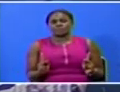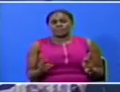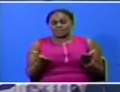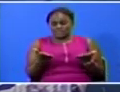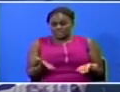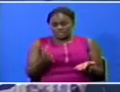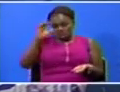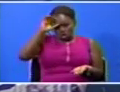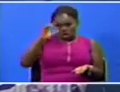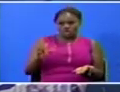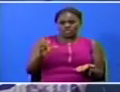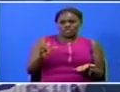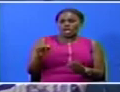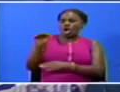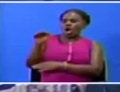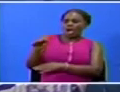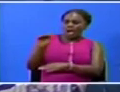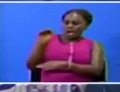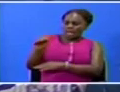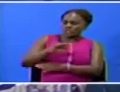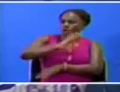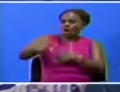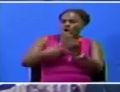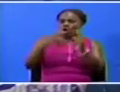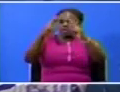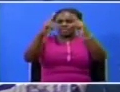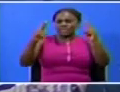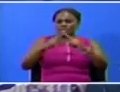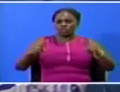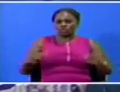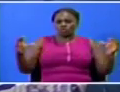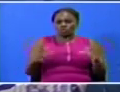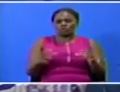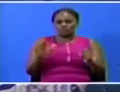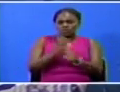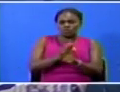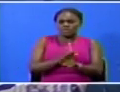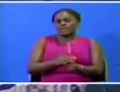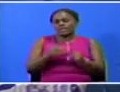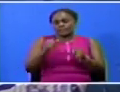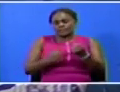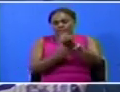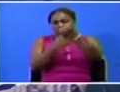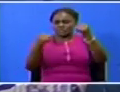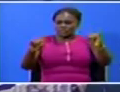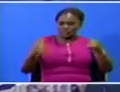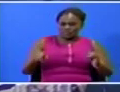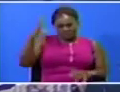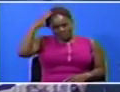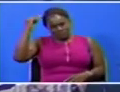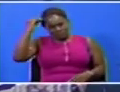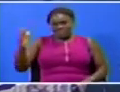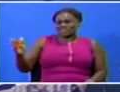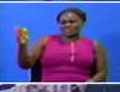context, we call upon the international community to fully support the implementation of the Somali